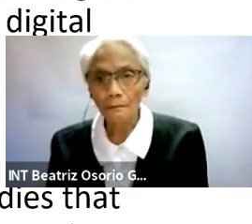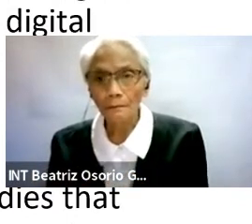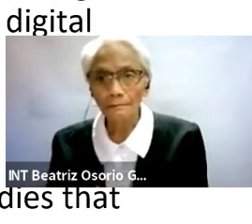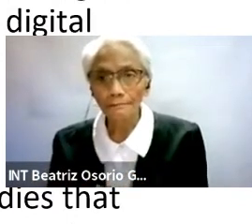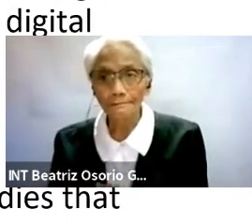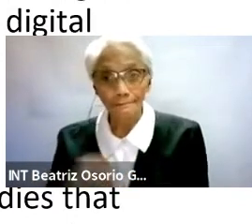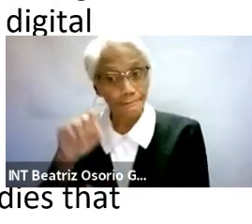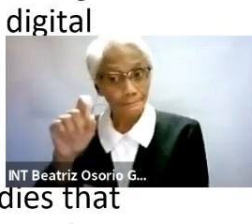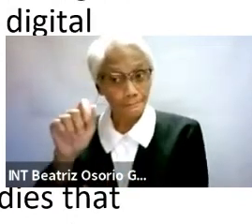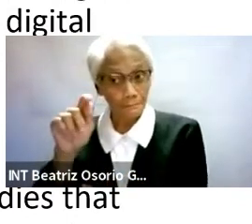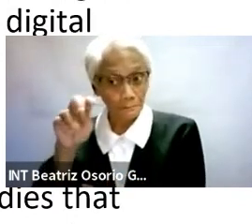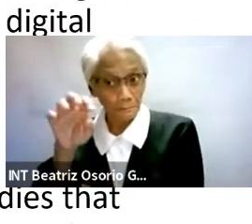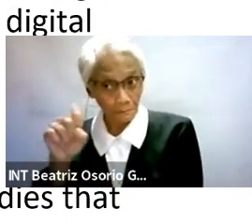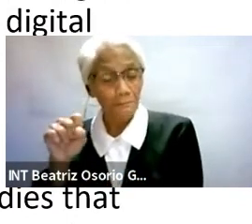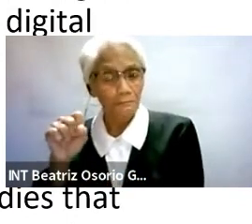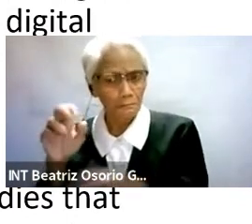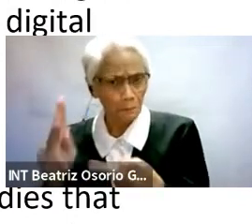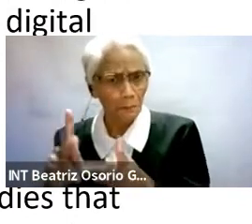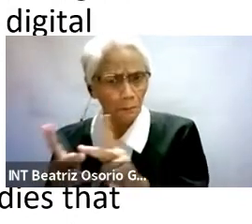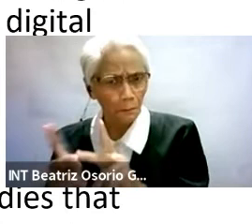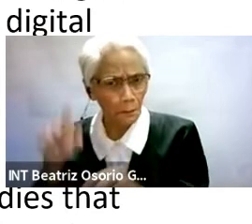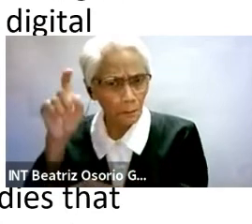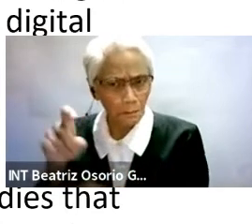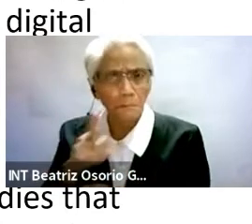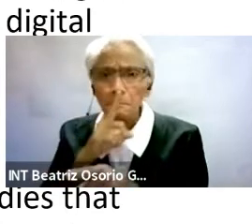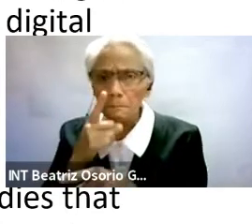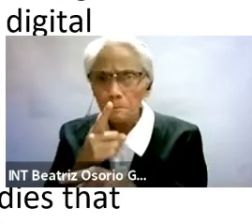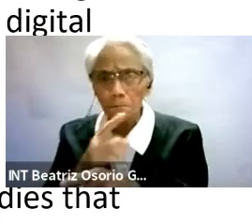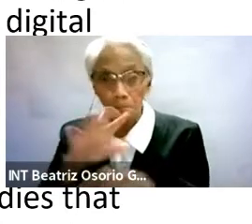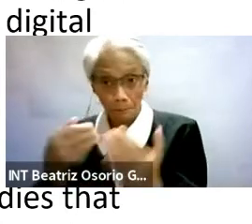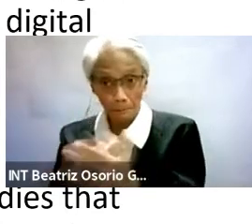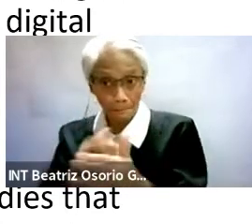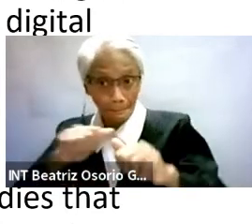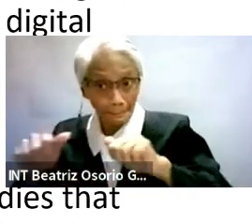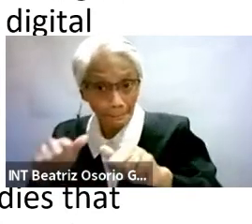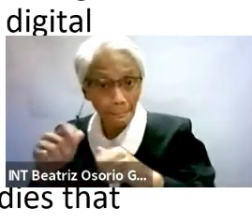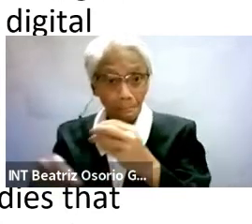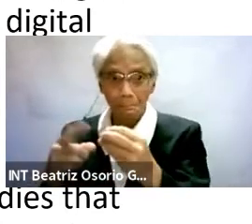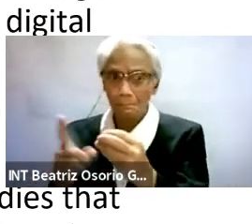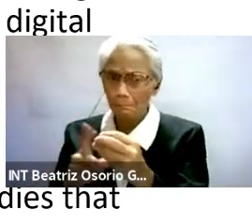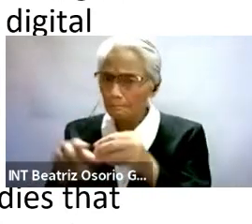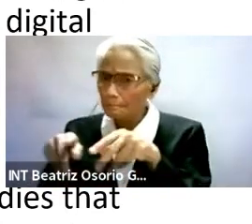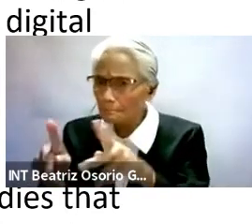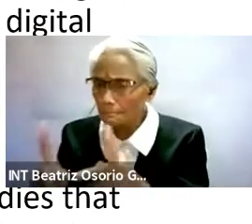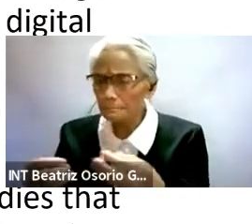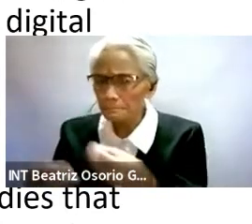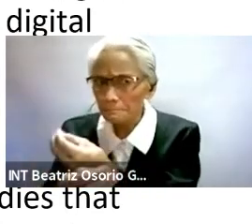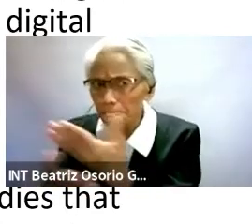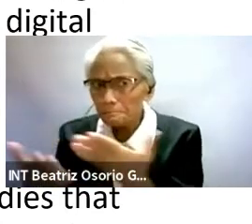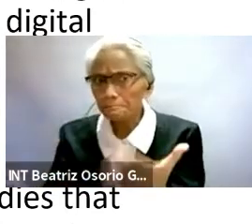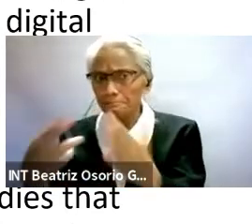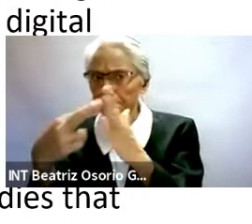States parties should ensure that in all actions regarding the provision, regulation,